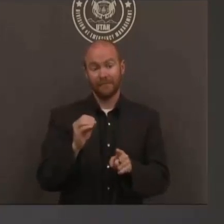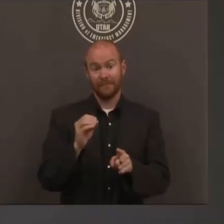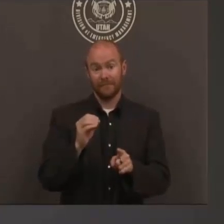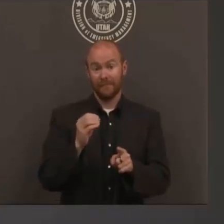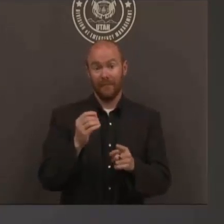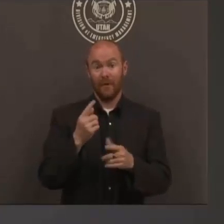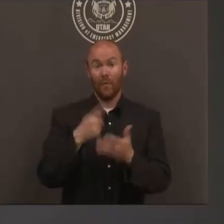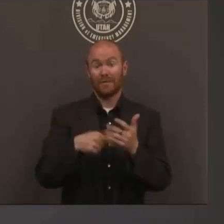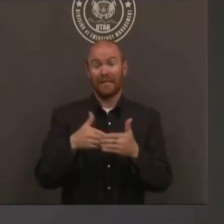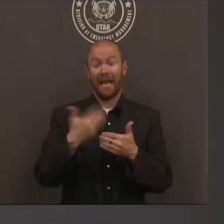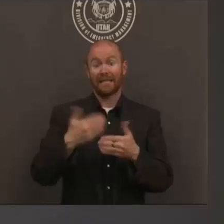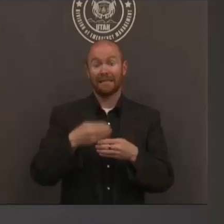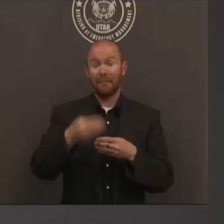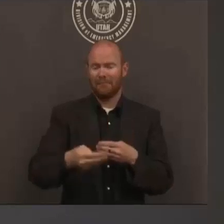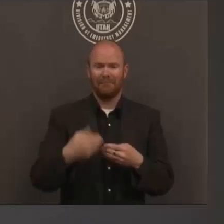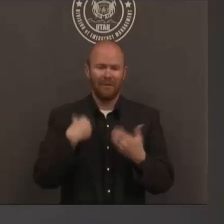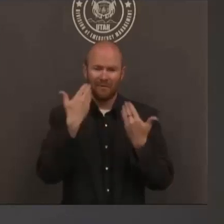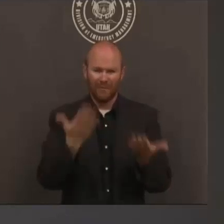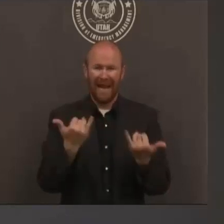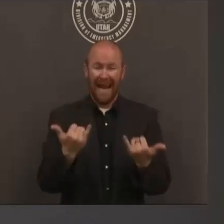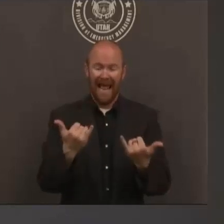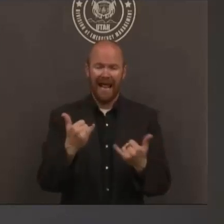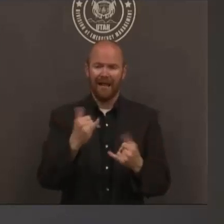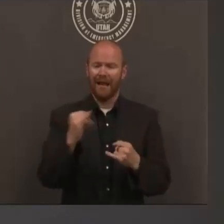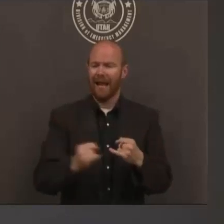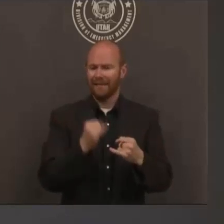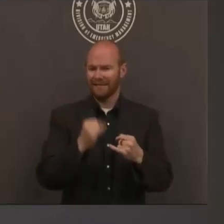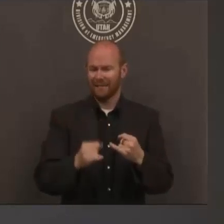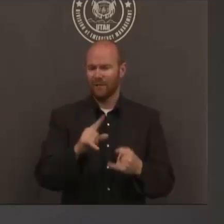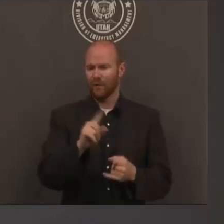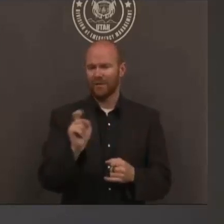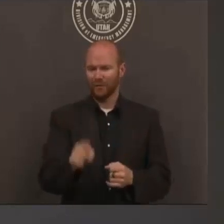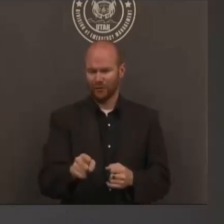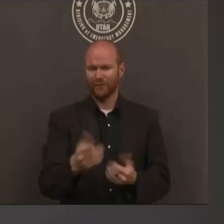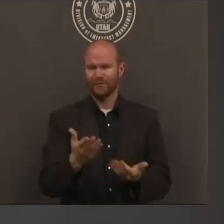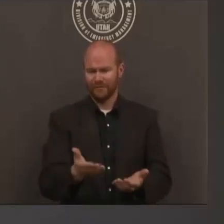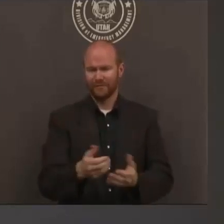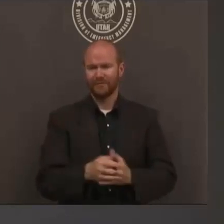seen. One last question.